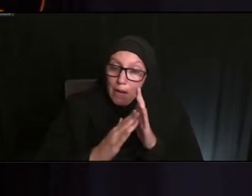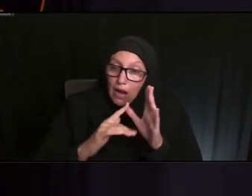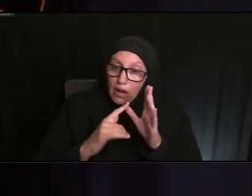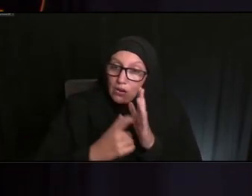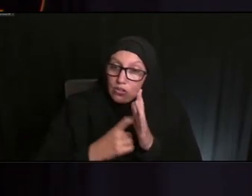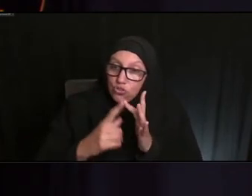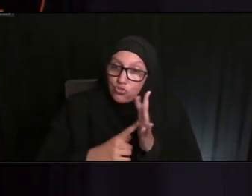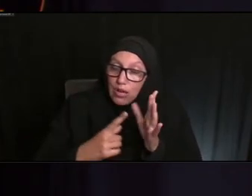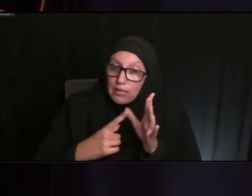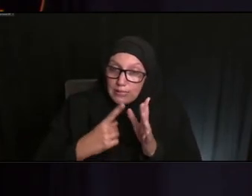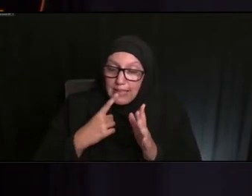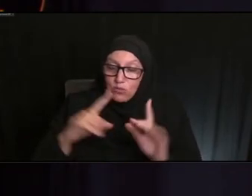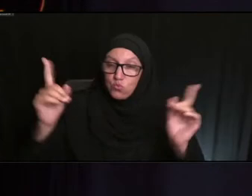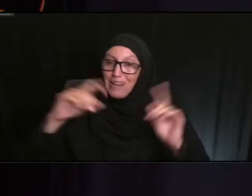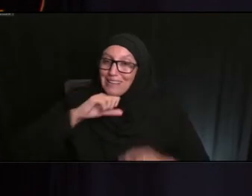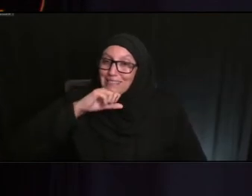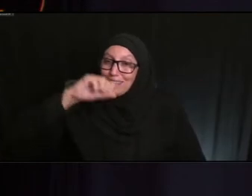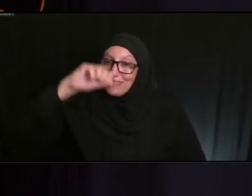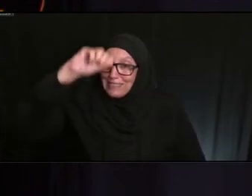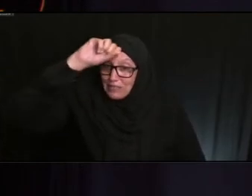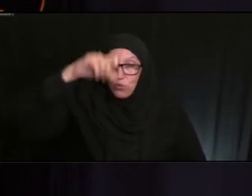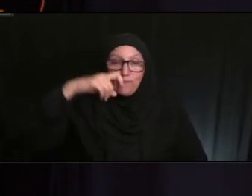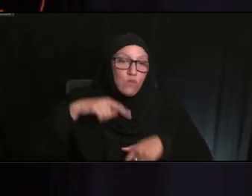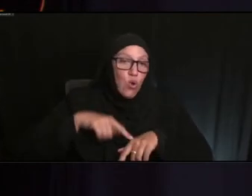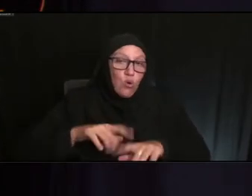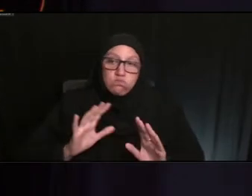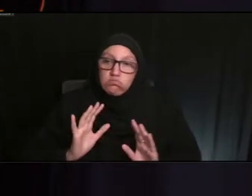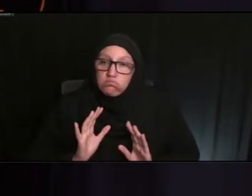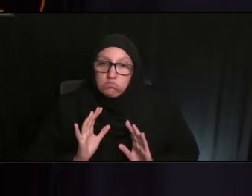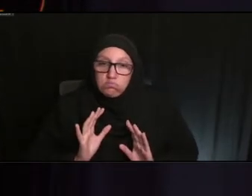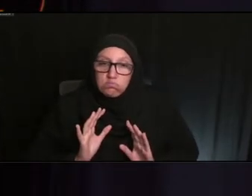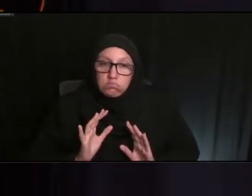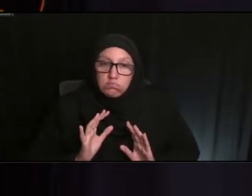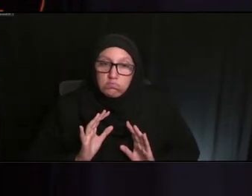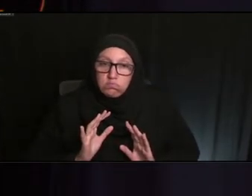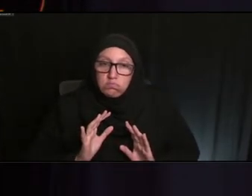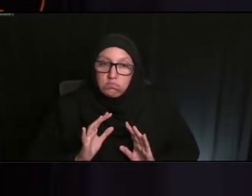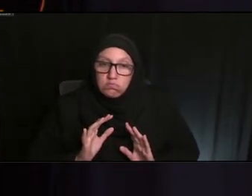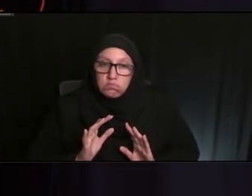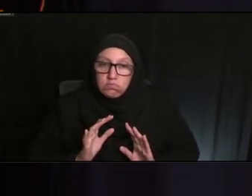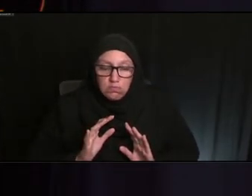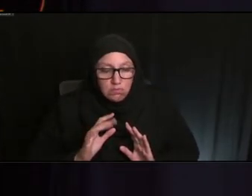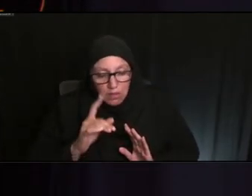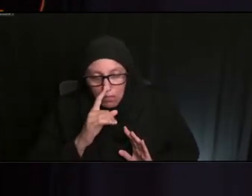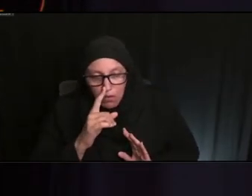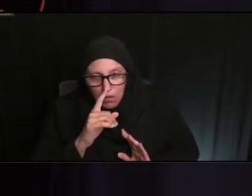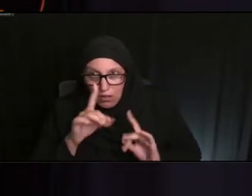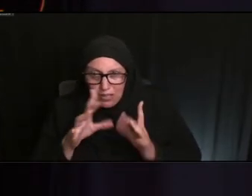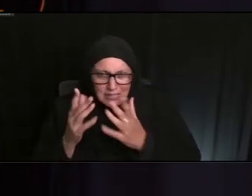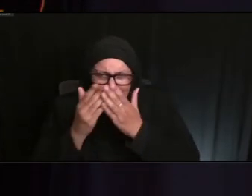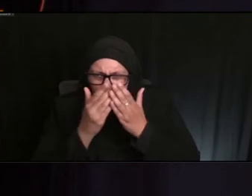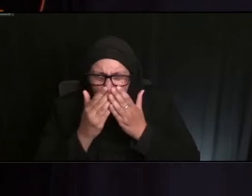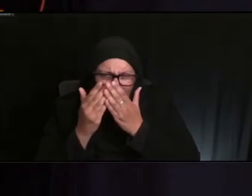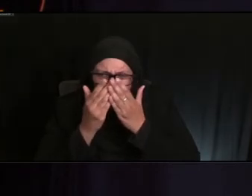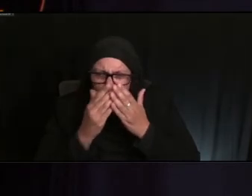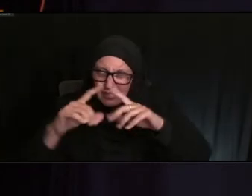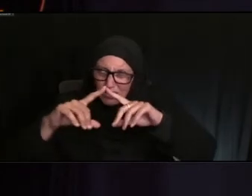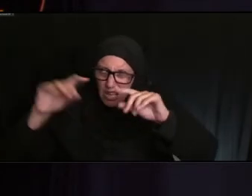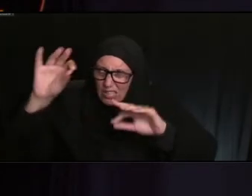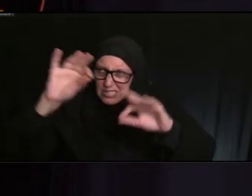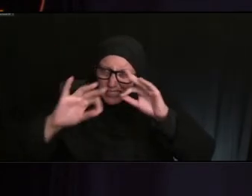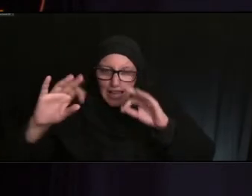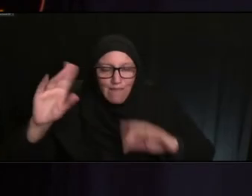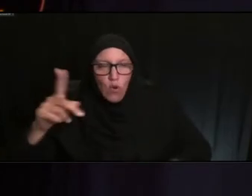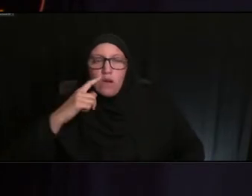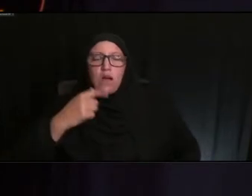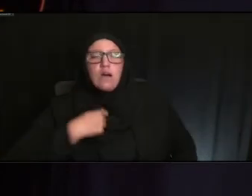you know, everyone becomes a selenologist these days. Selenology is the people that study lunar science.